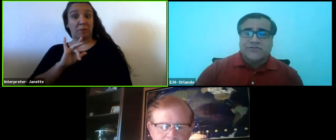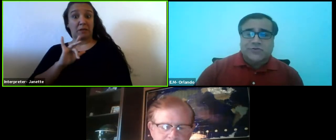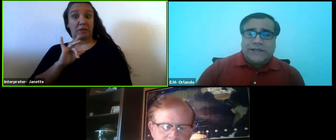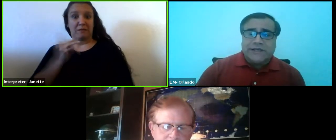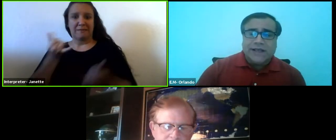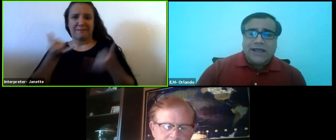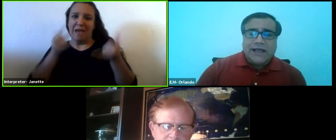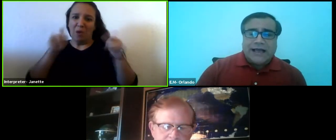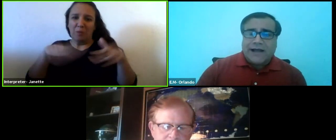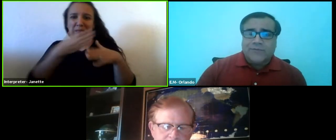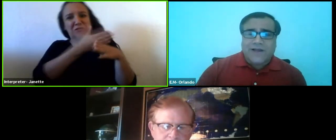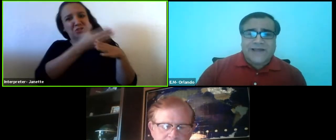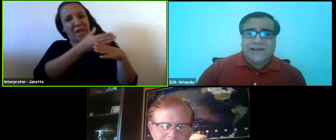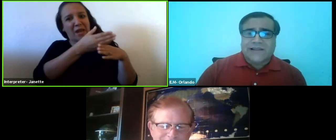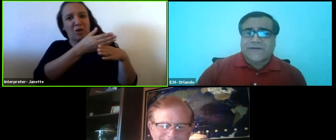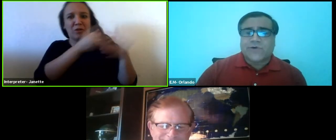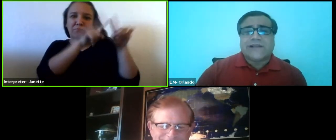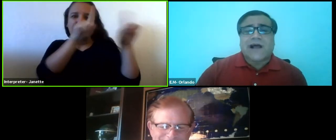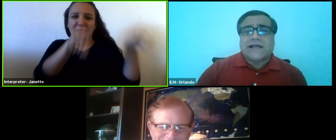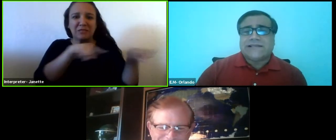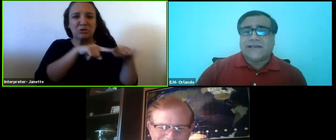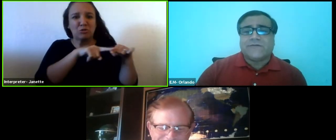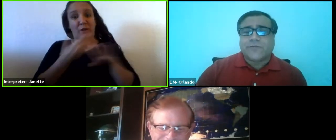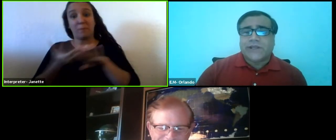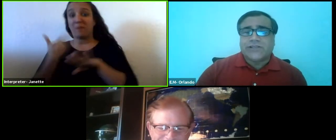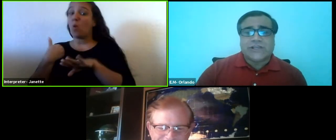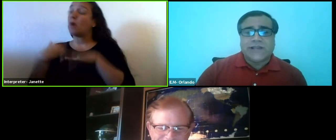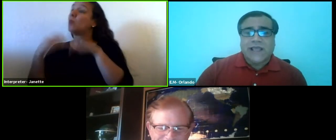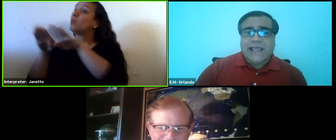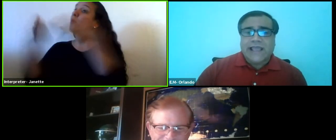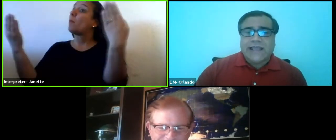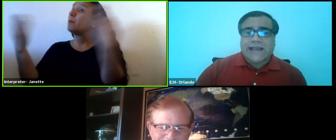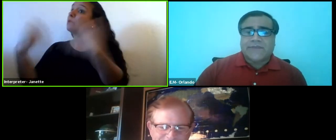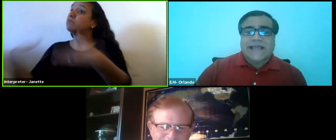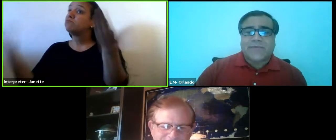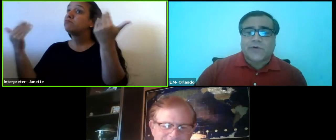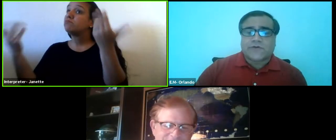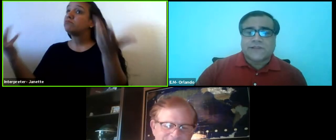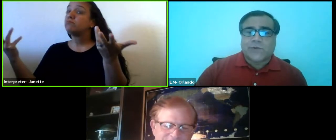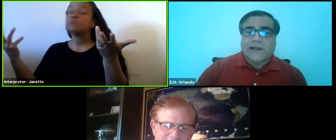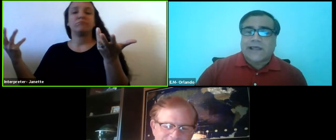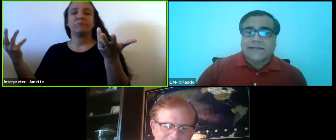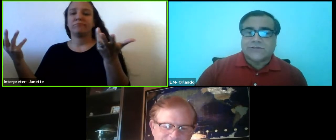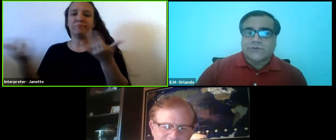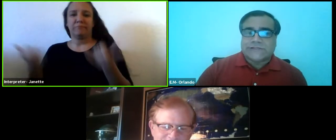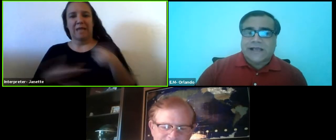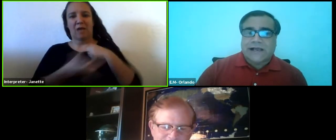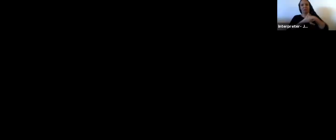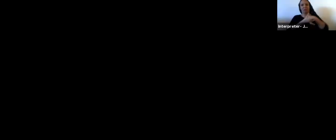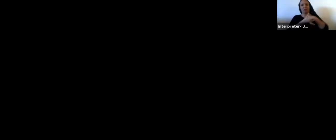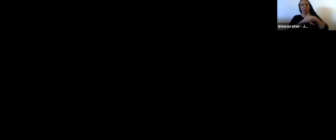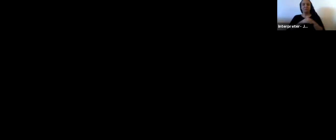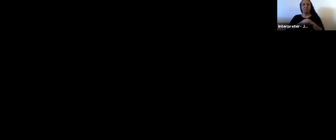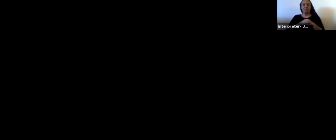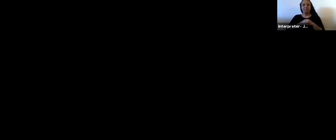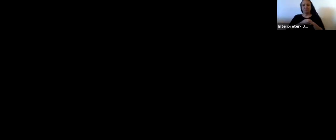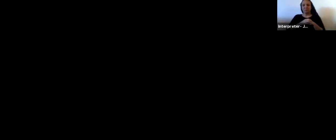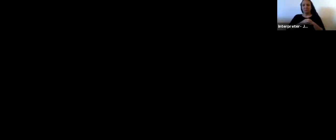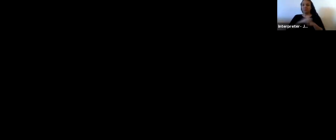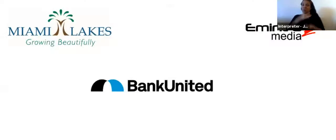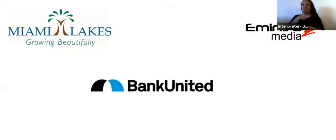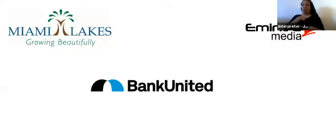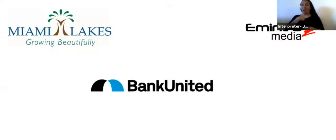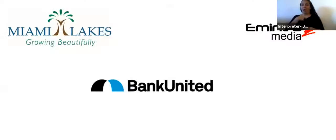have to share the screen. I've got a lot of great content information, and I'm the type of person that what I like to do is I'm an